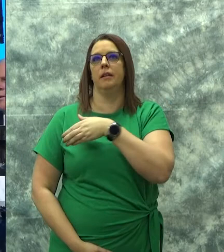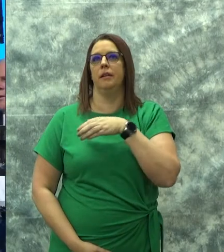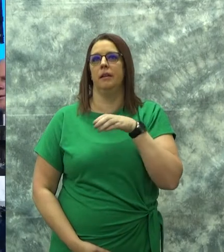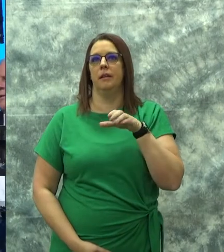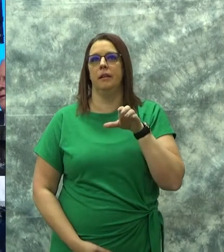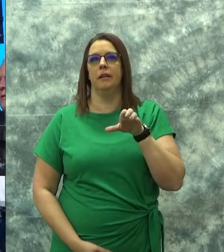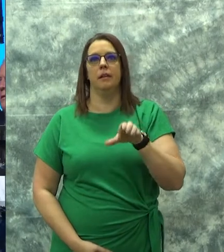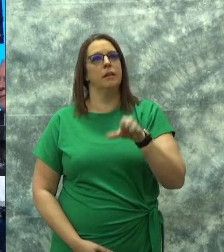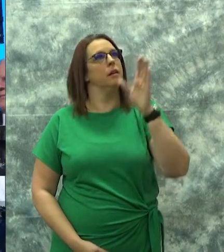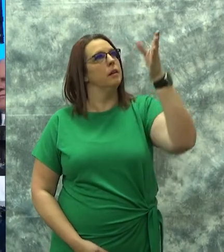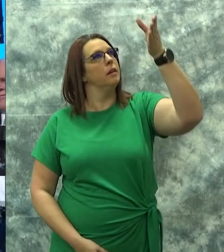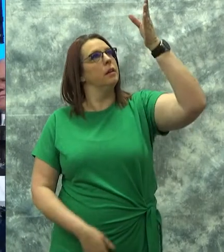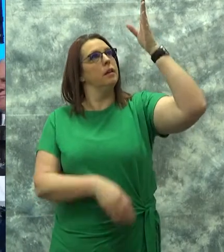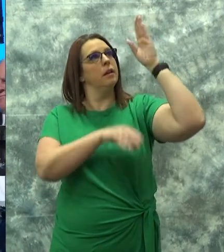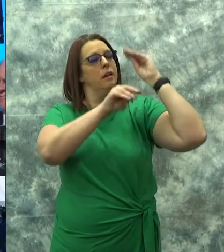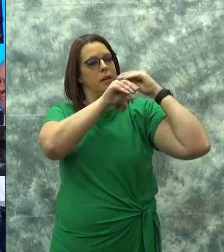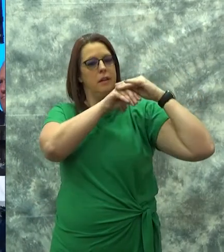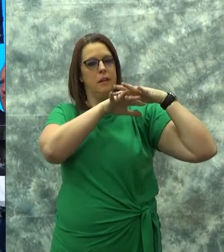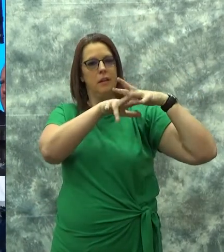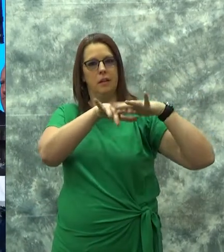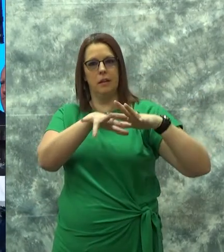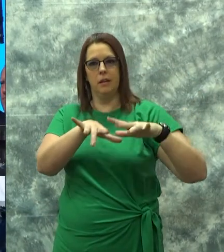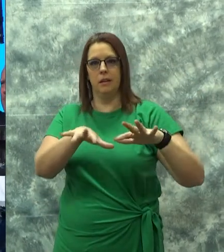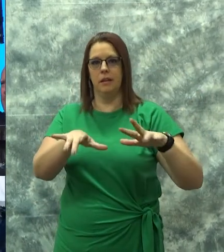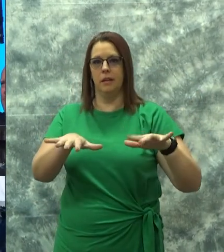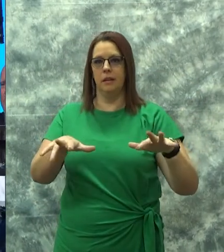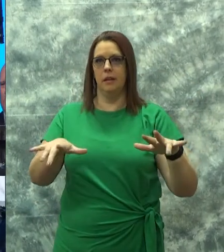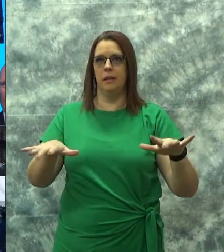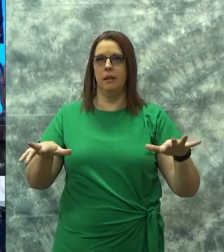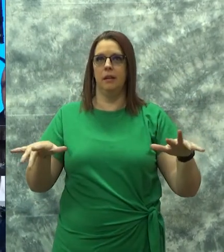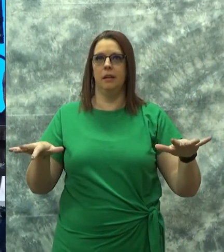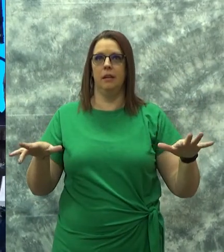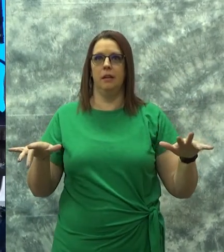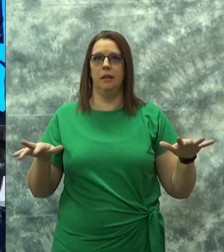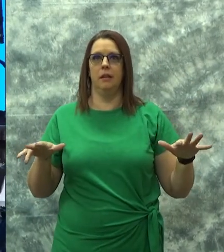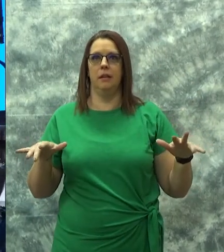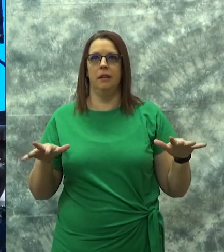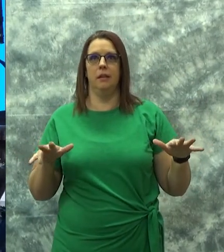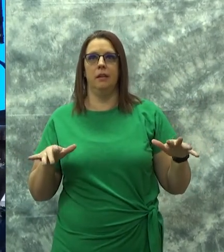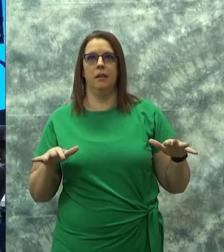can feel the mighty power and the